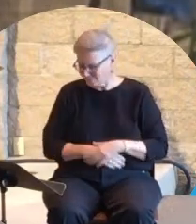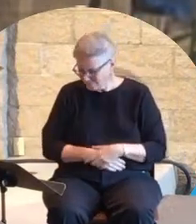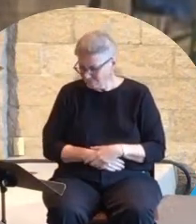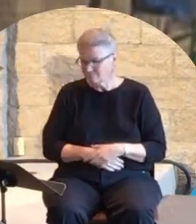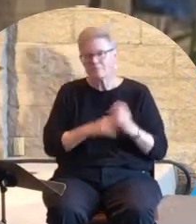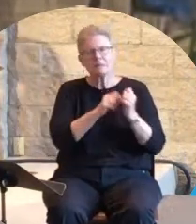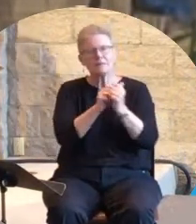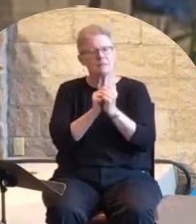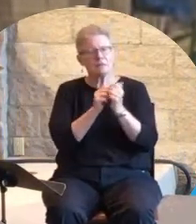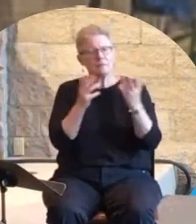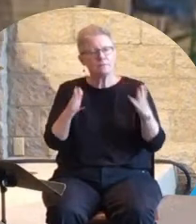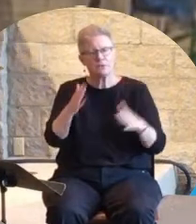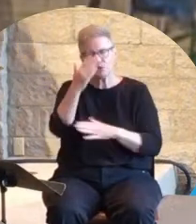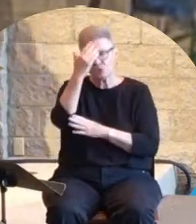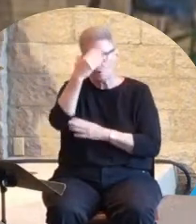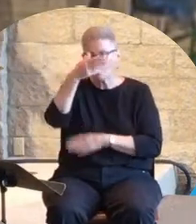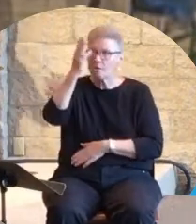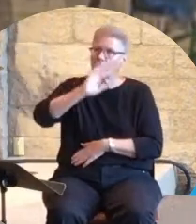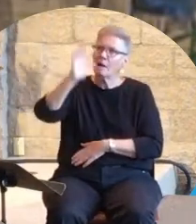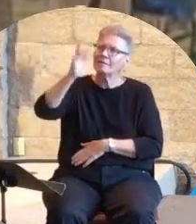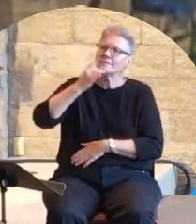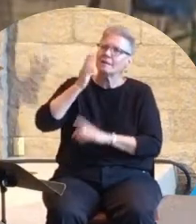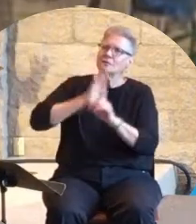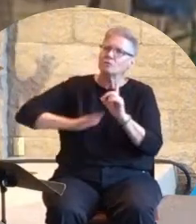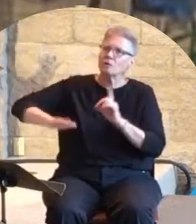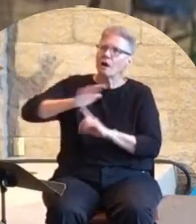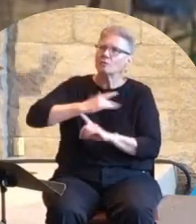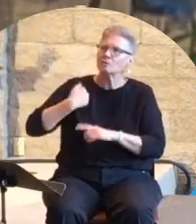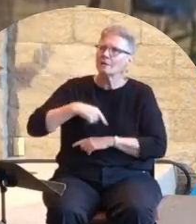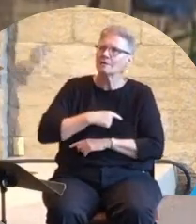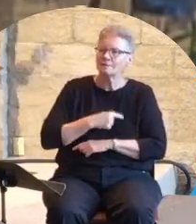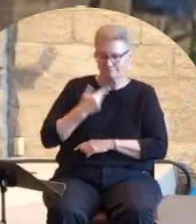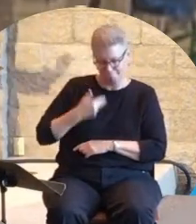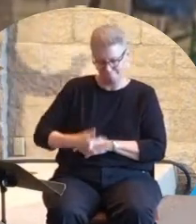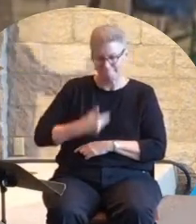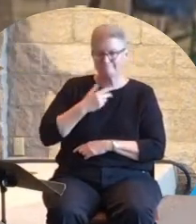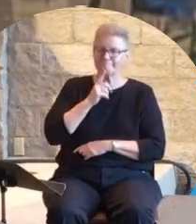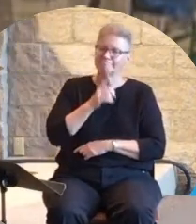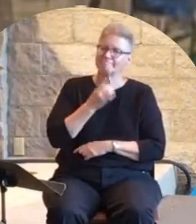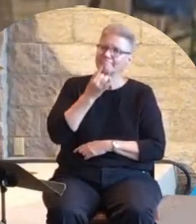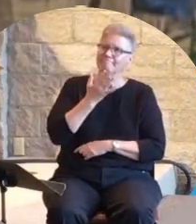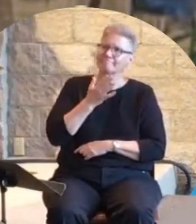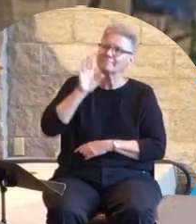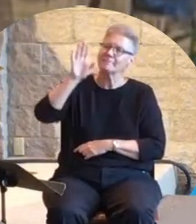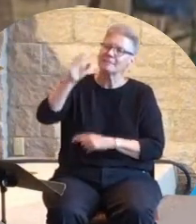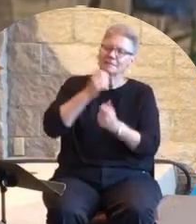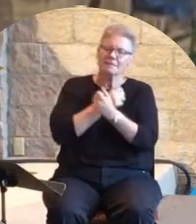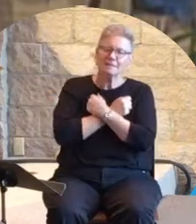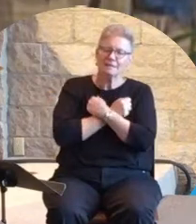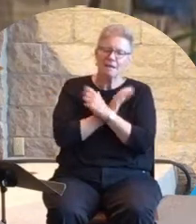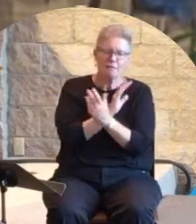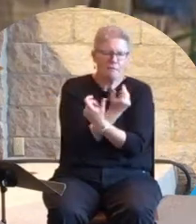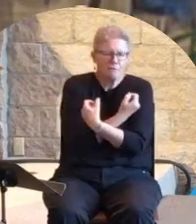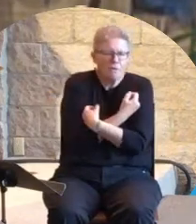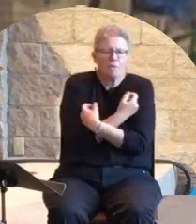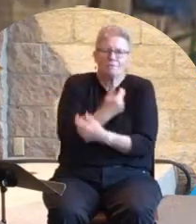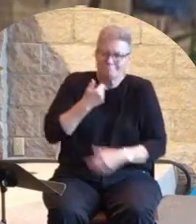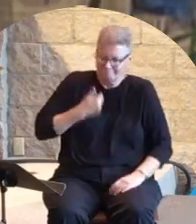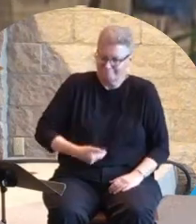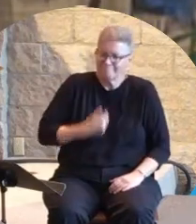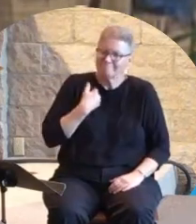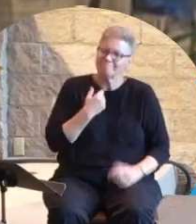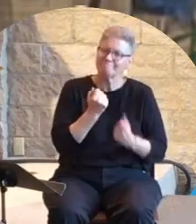Together we know that the light of God surrounds us. I am light. The love of God enfolds us. I am